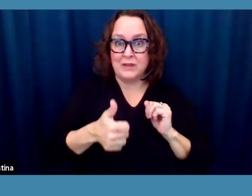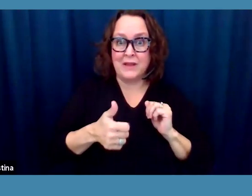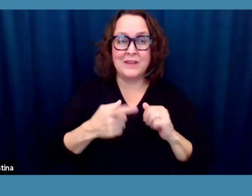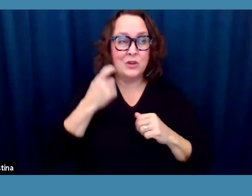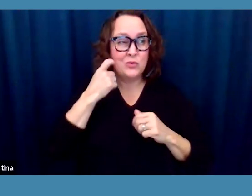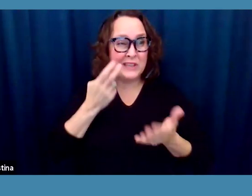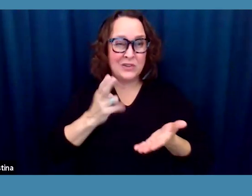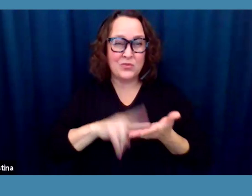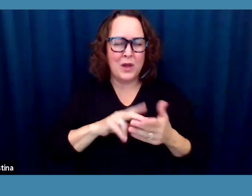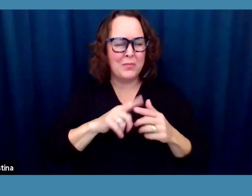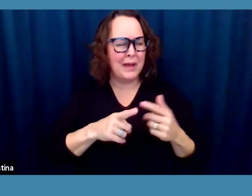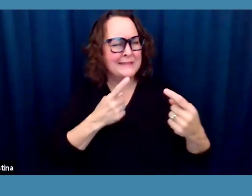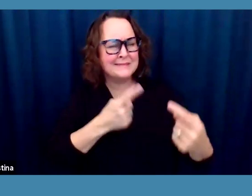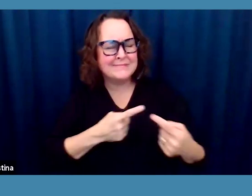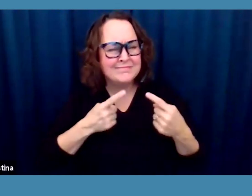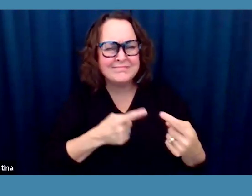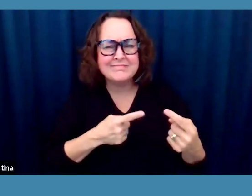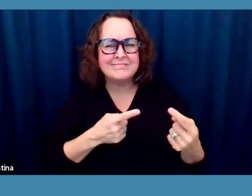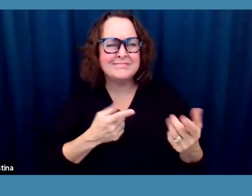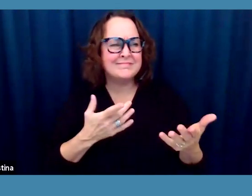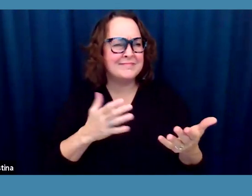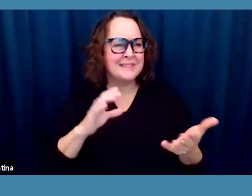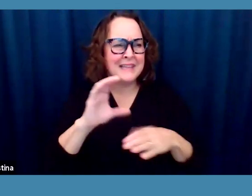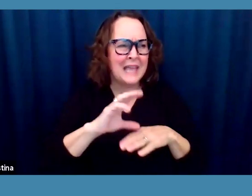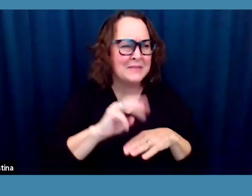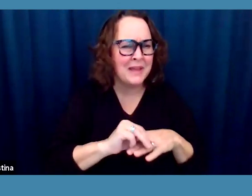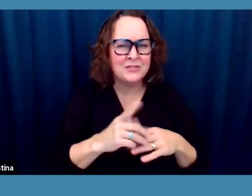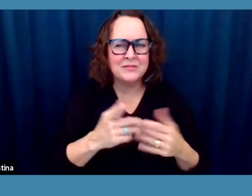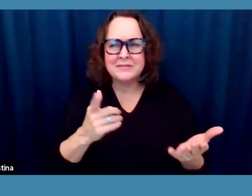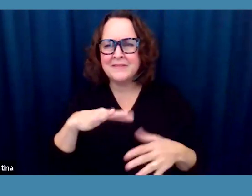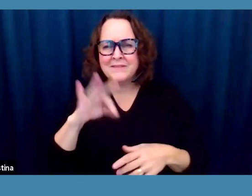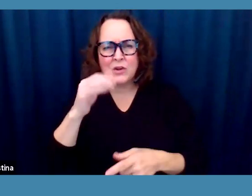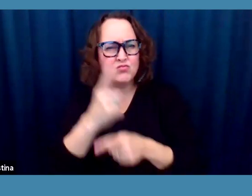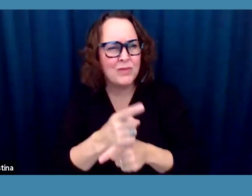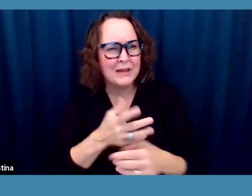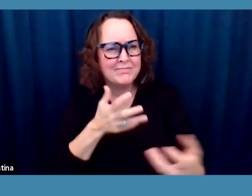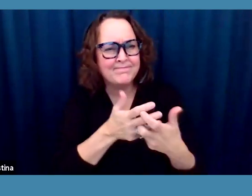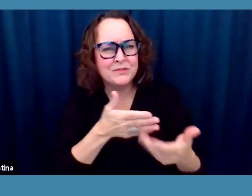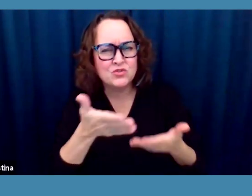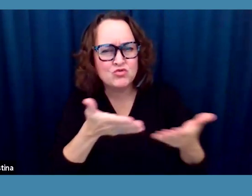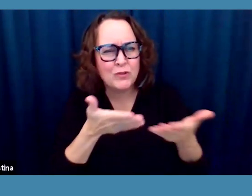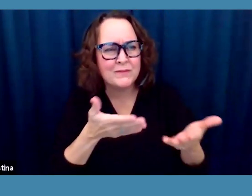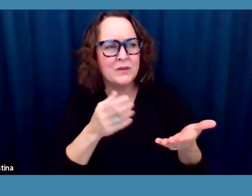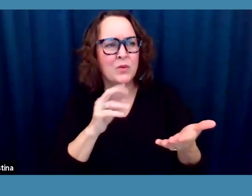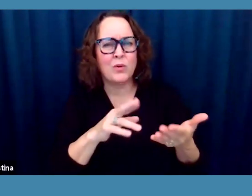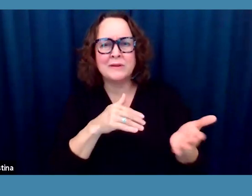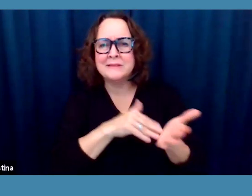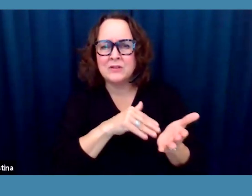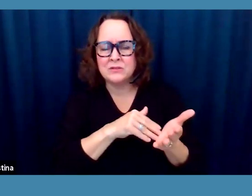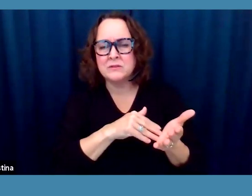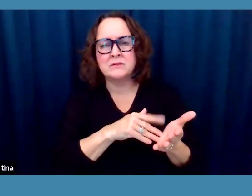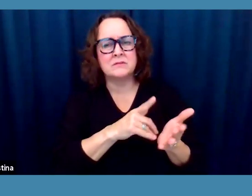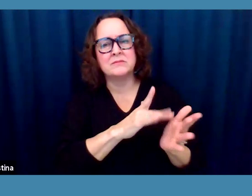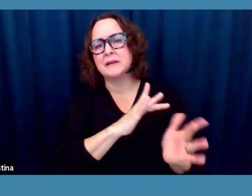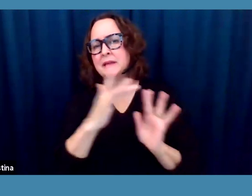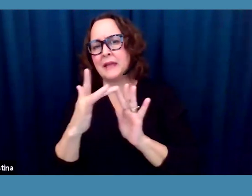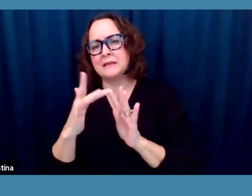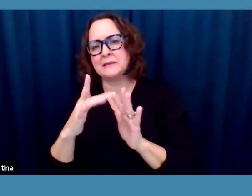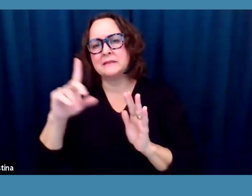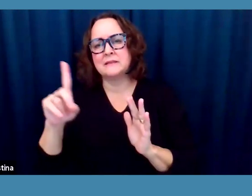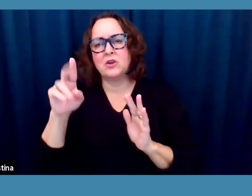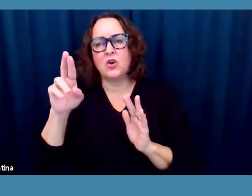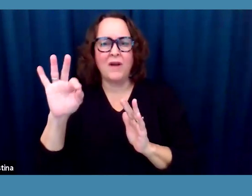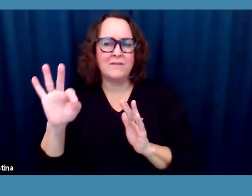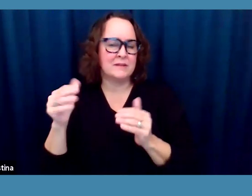having difficulties with your case manager or finding the right service or finding the right provider, again, feel free to contact Disability Rights